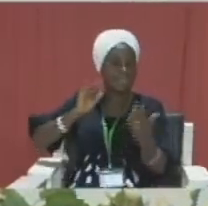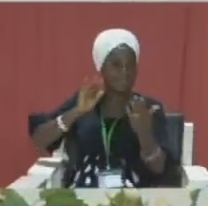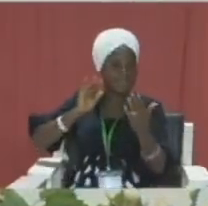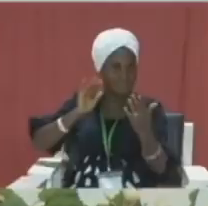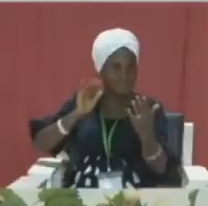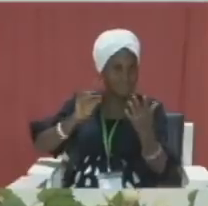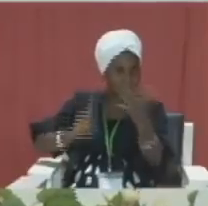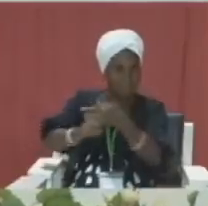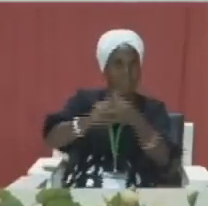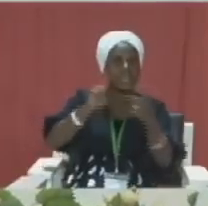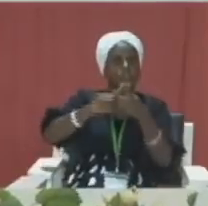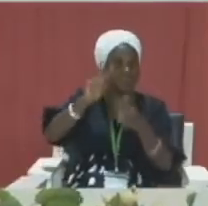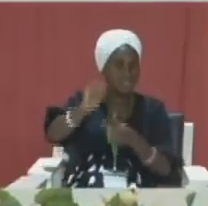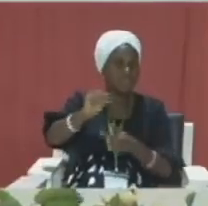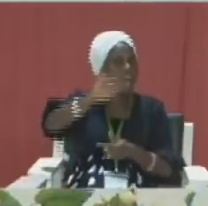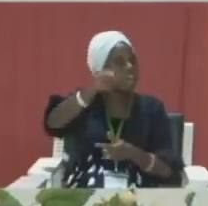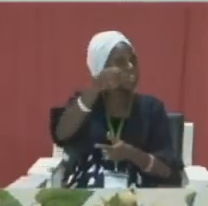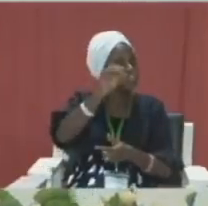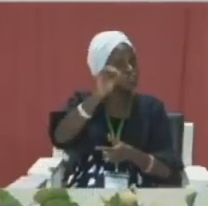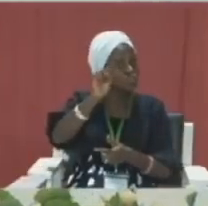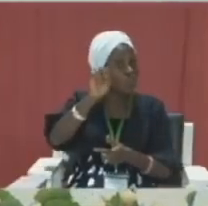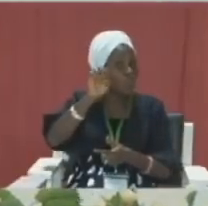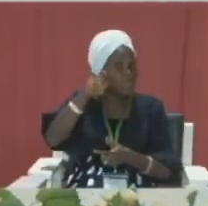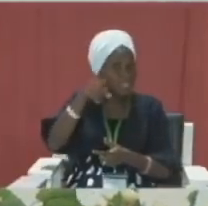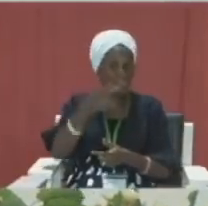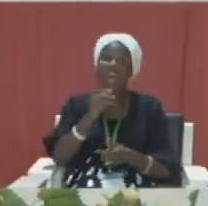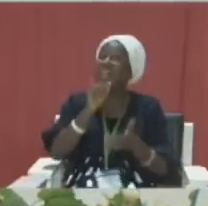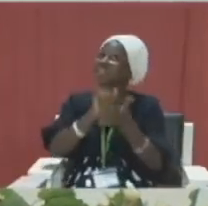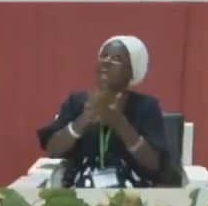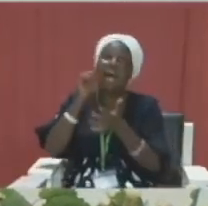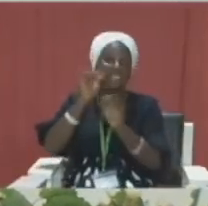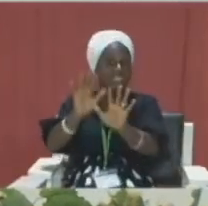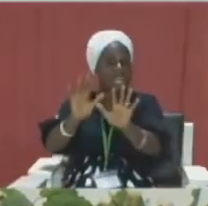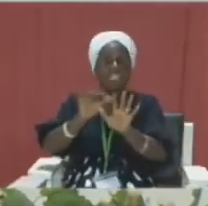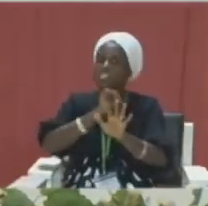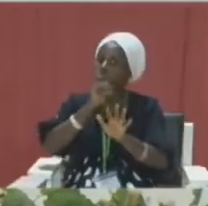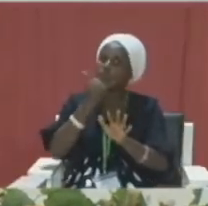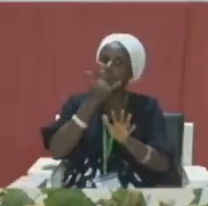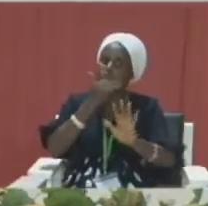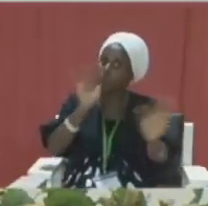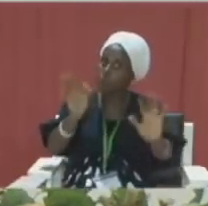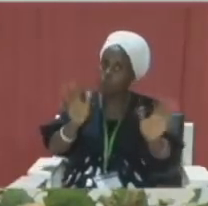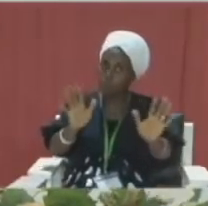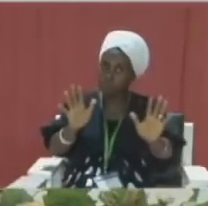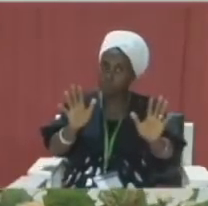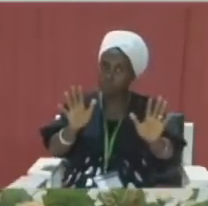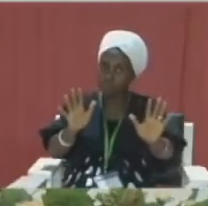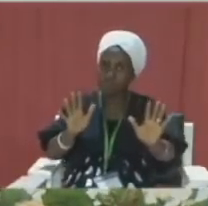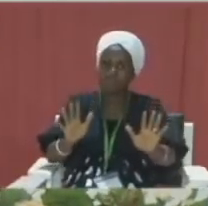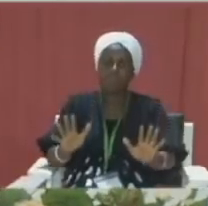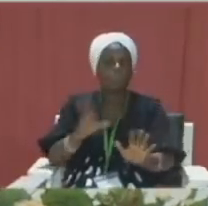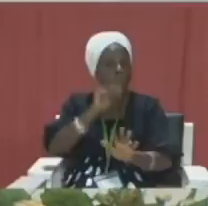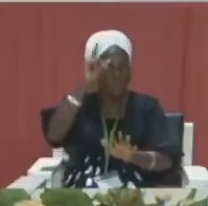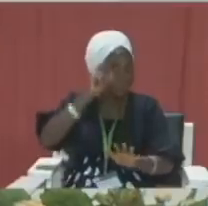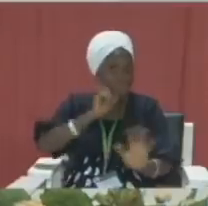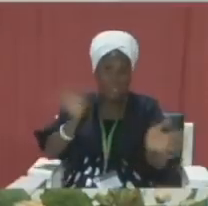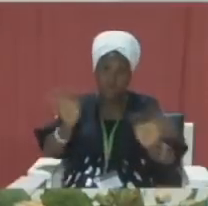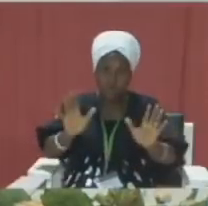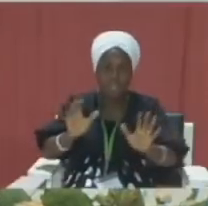Joseph, that girl is not promiscuous. She's carrying the child of the Holy